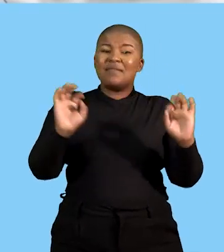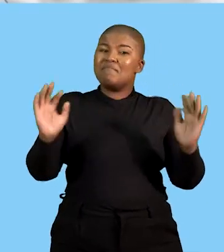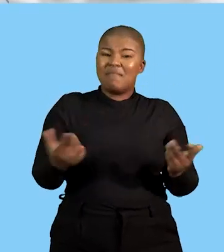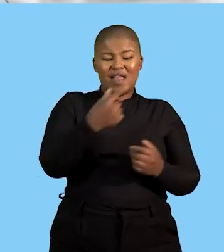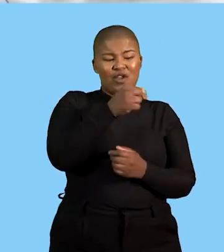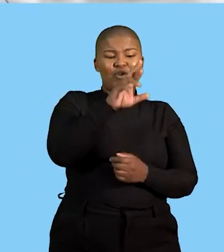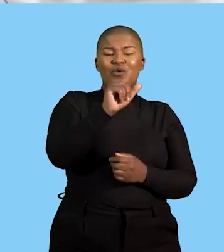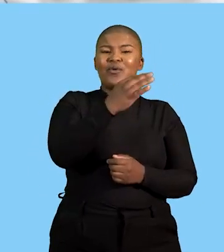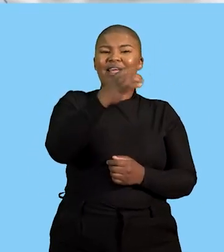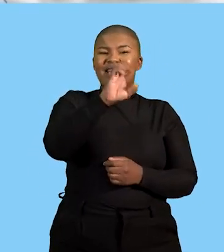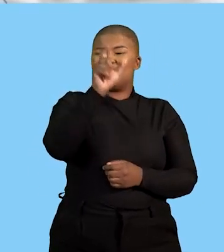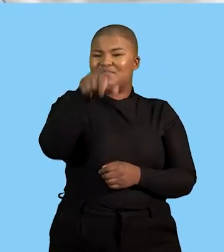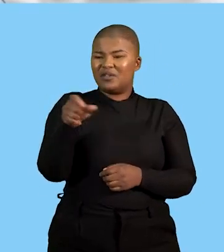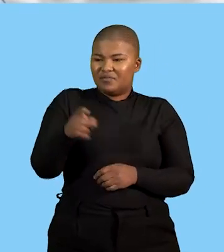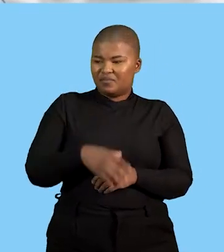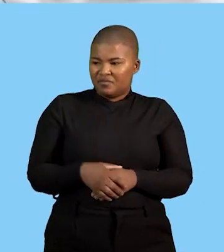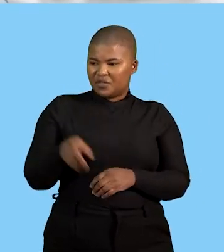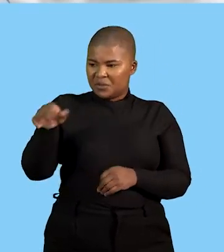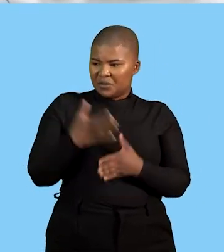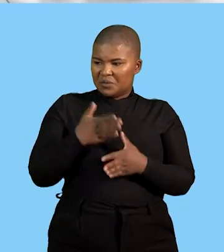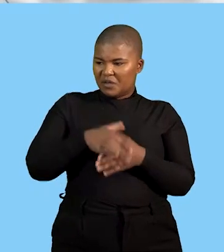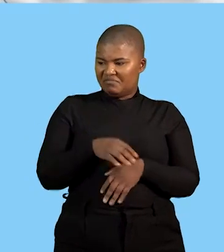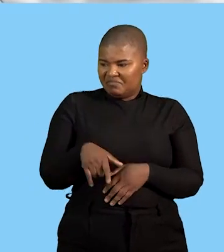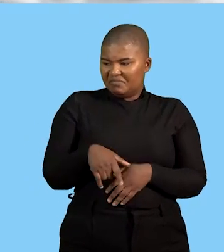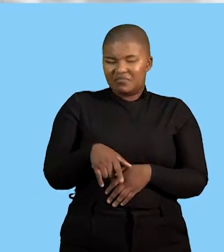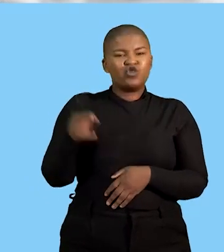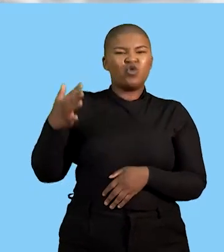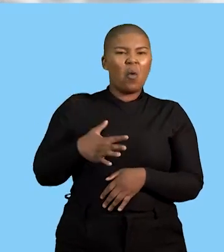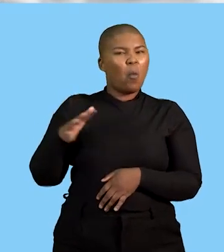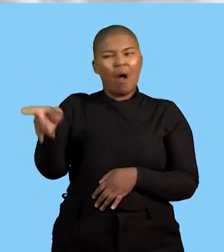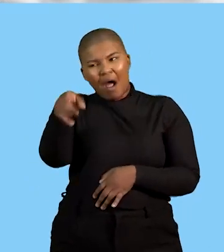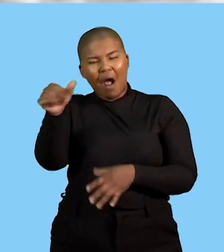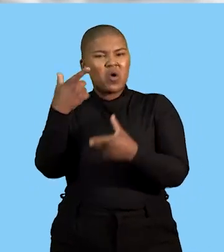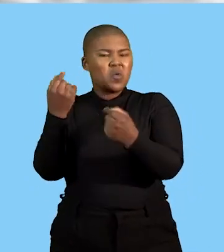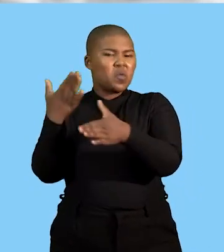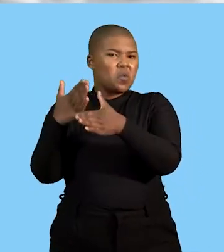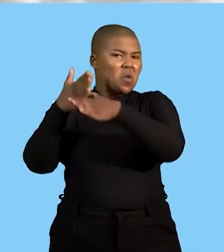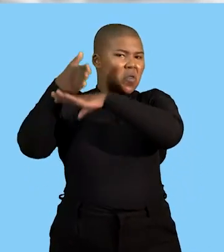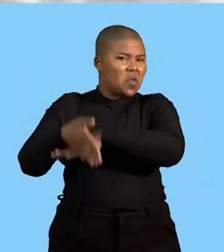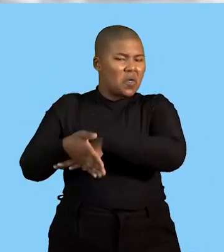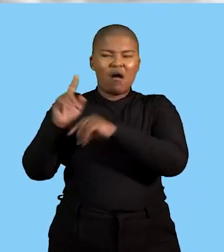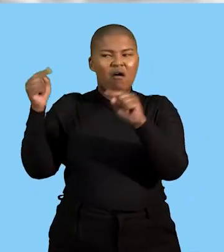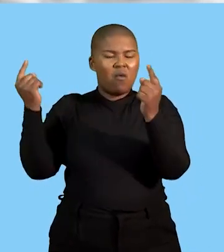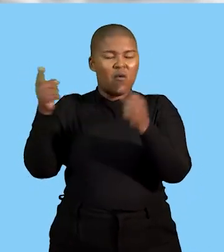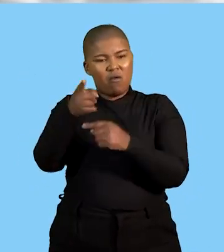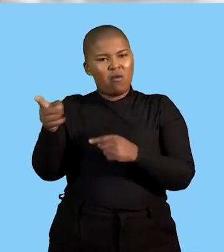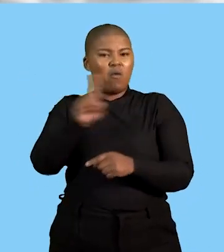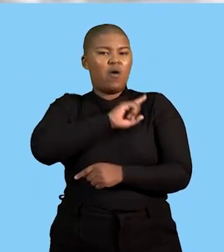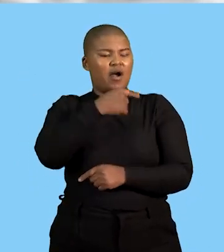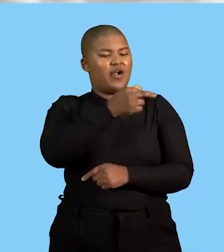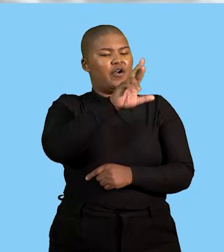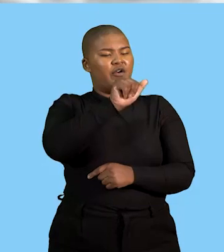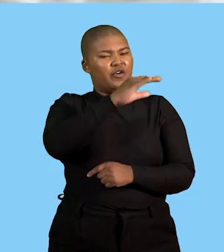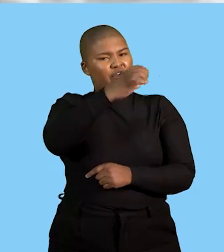is just a person who discourages others from producing new ideas. So this is their personality. They are just negative. So